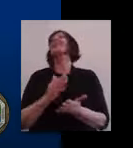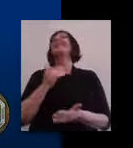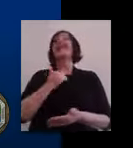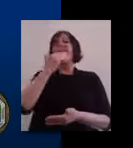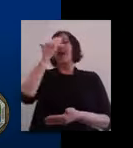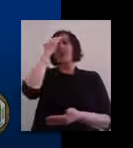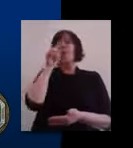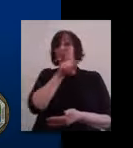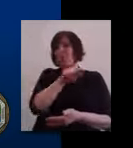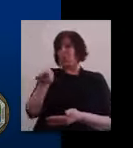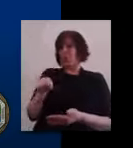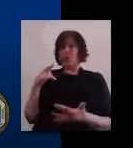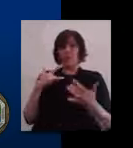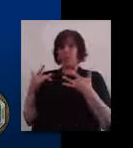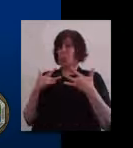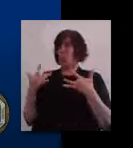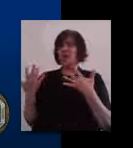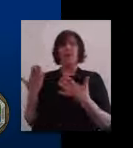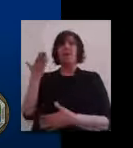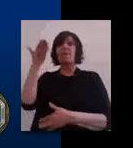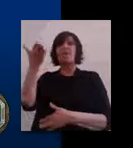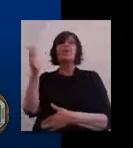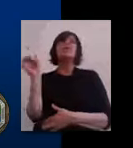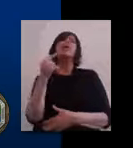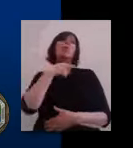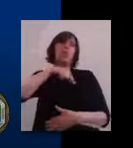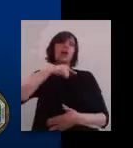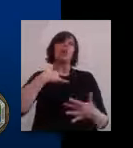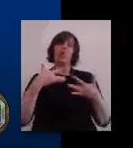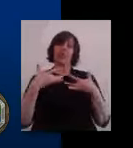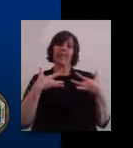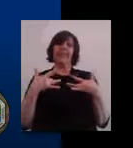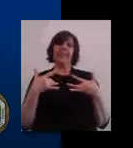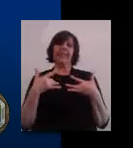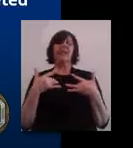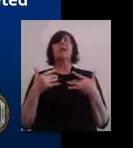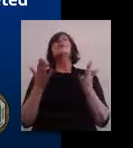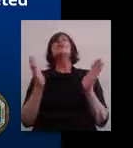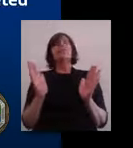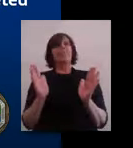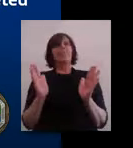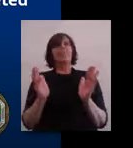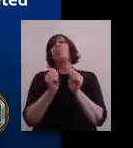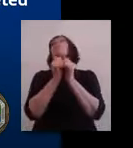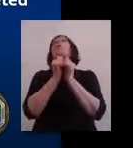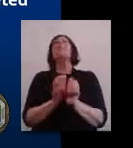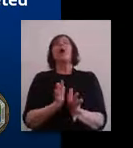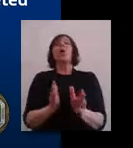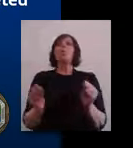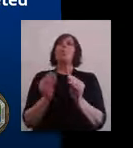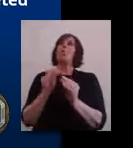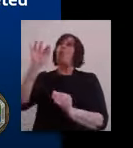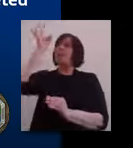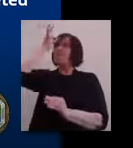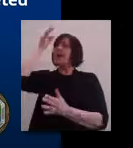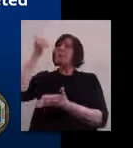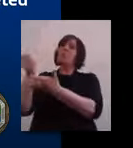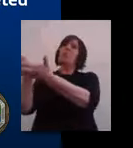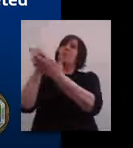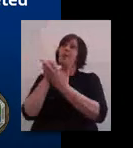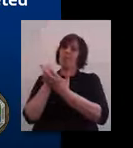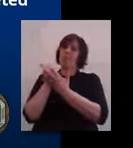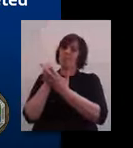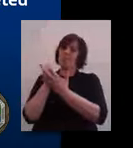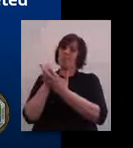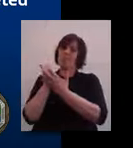economic futures, just like we are worried. So without additional federal assistance, Erie County will be forced to take